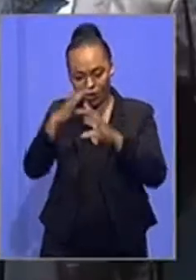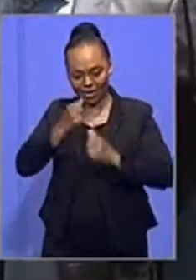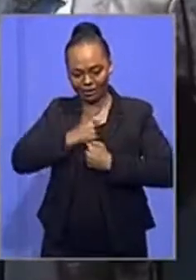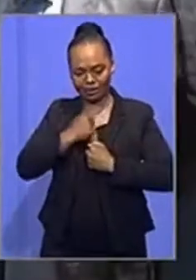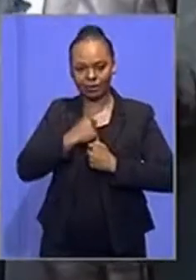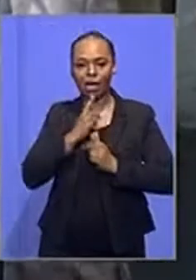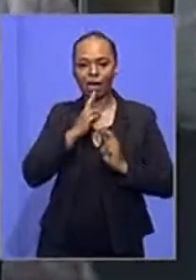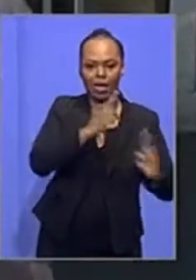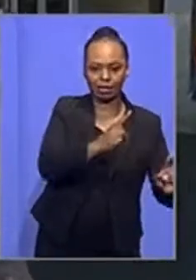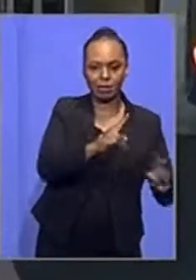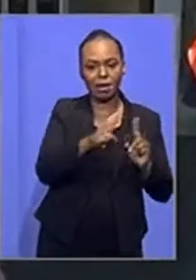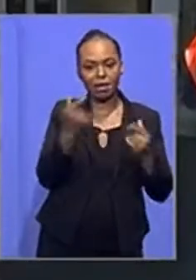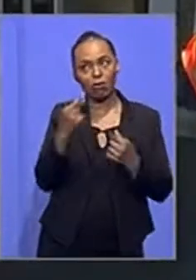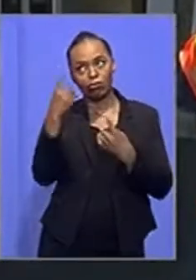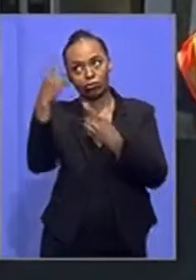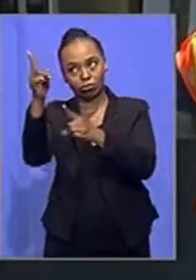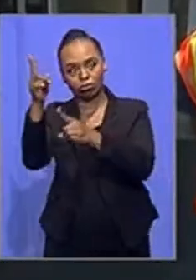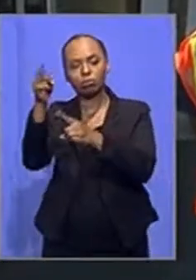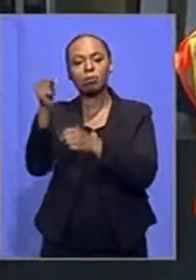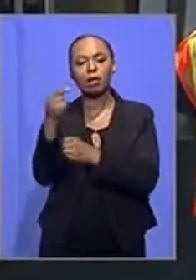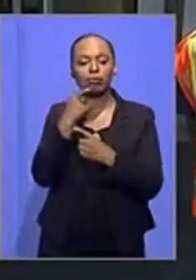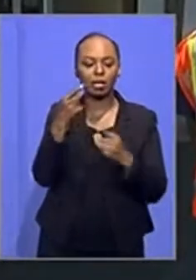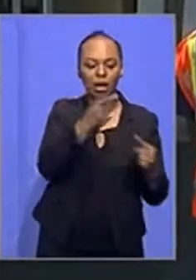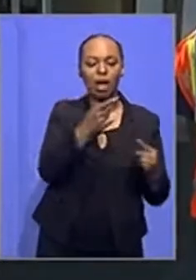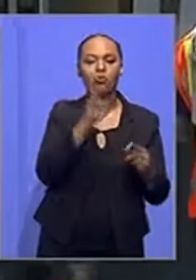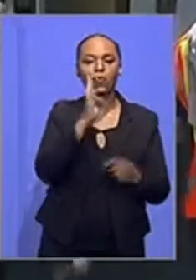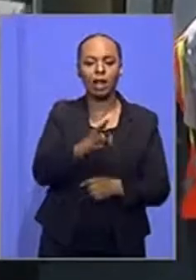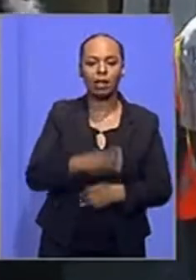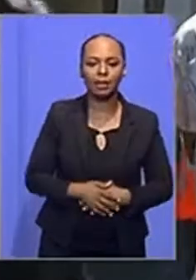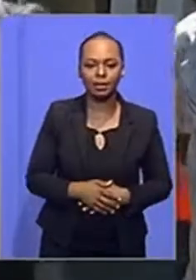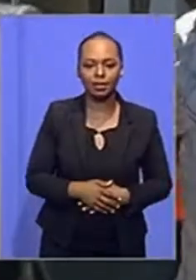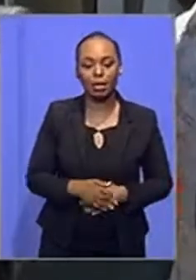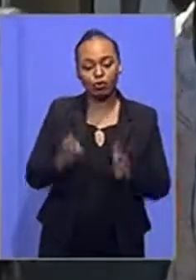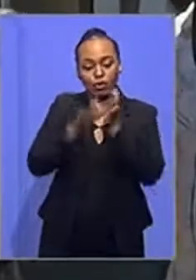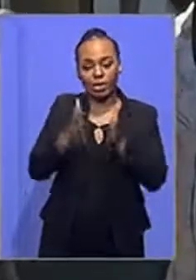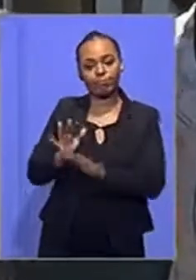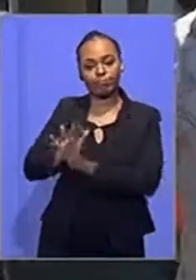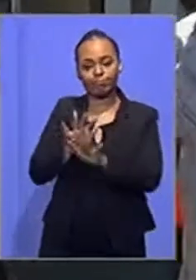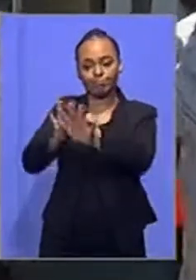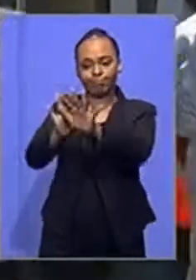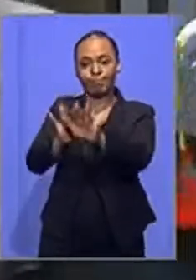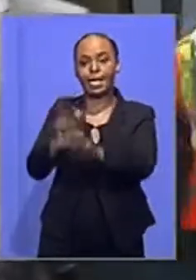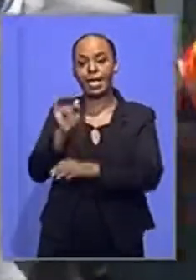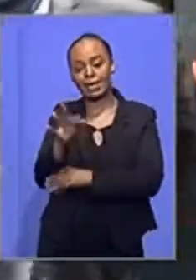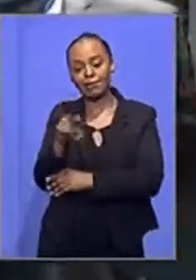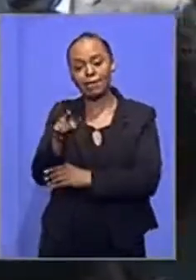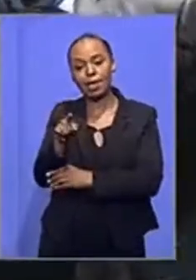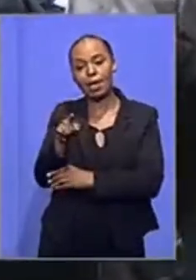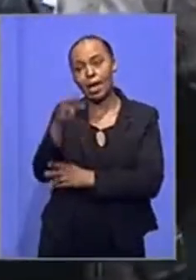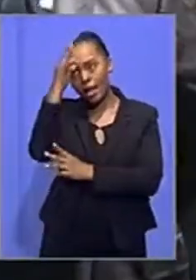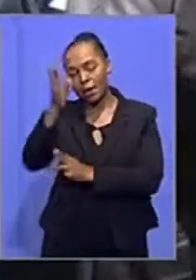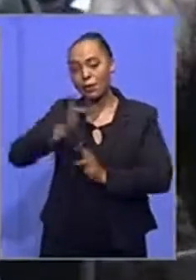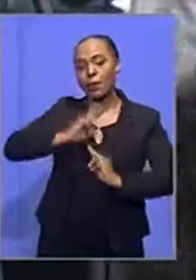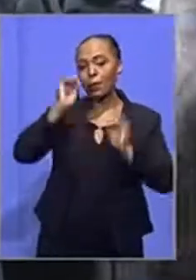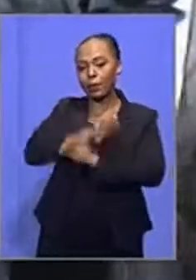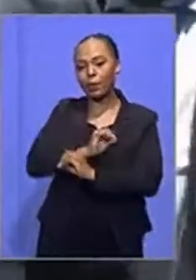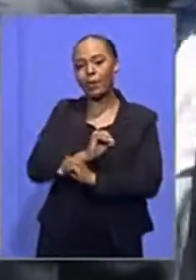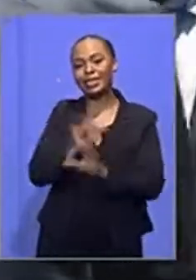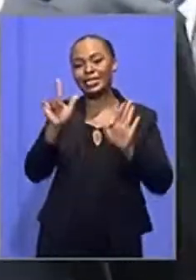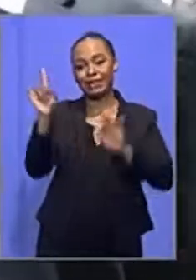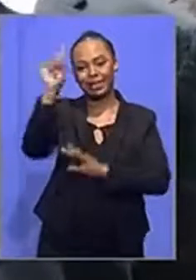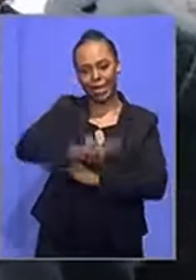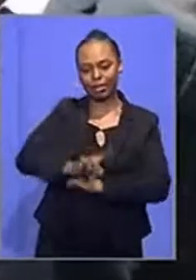employment mo go tsona e re tloele ho phela re dutse ko hae cause ba tjha re dutse ko hae ke teng mo re tlelwang ke botoutu. Mmuso